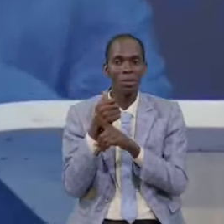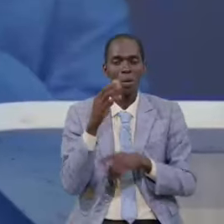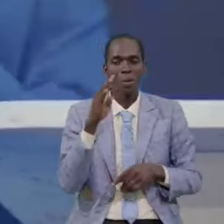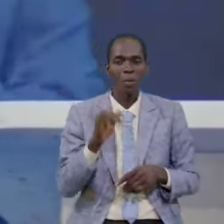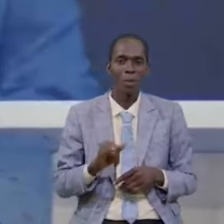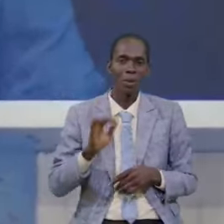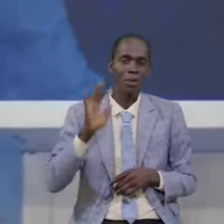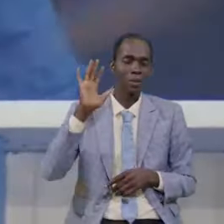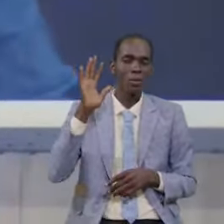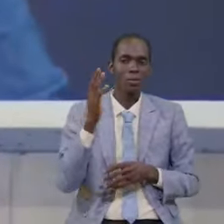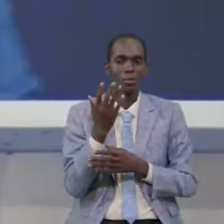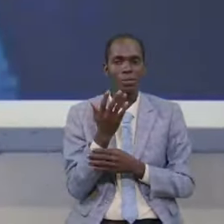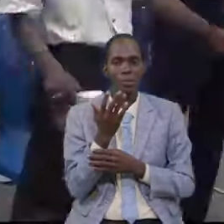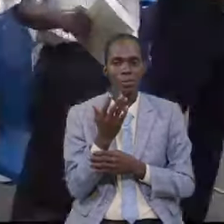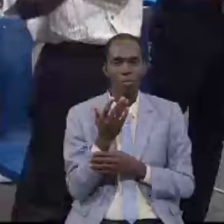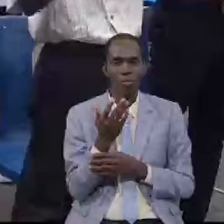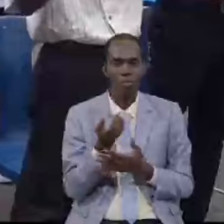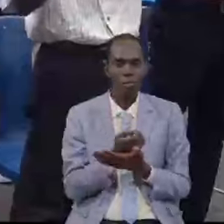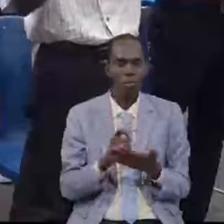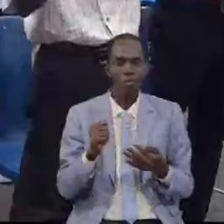new story of your life.